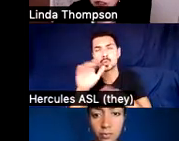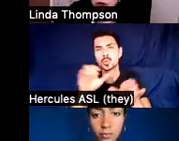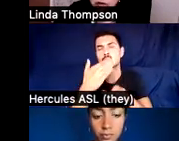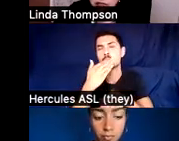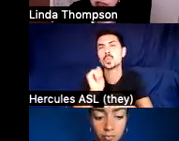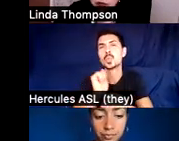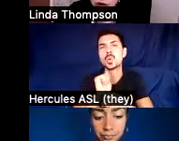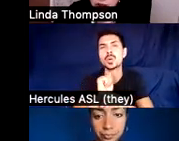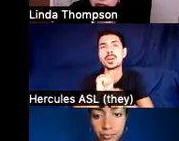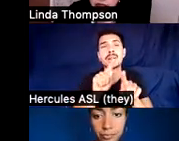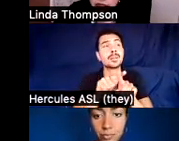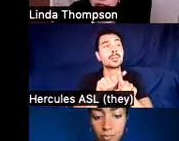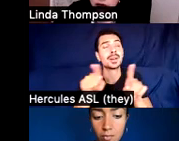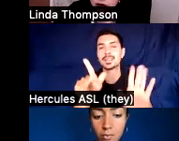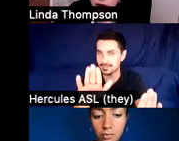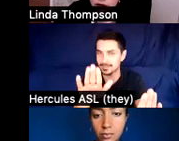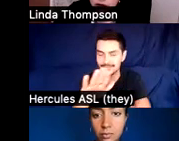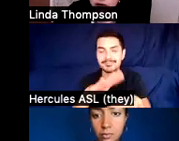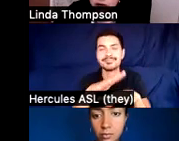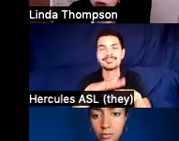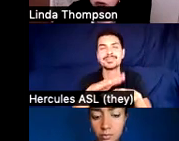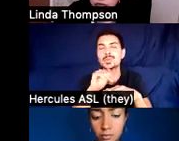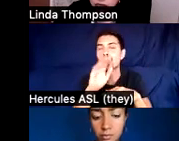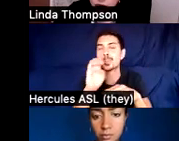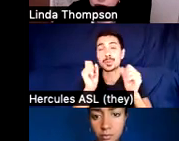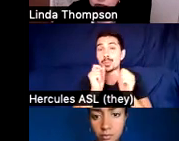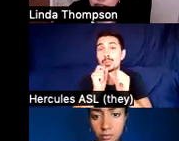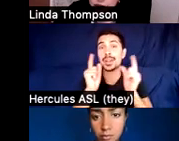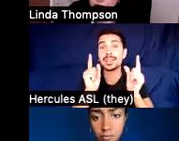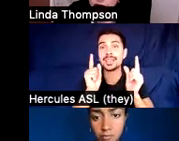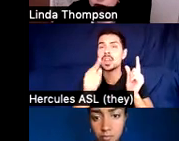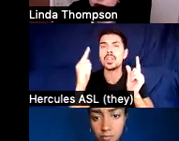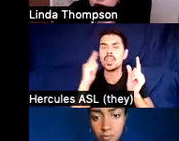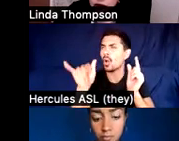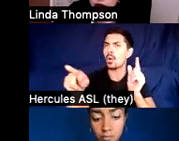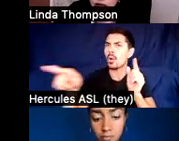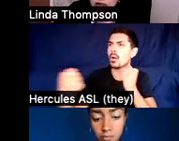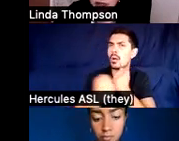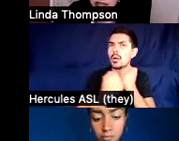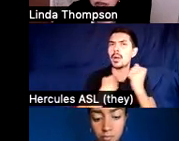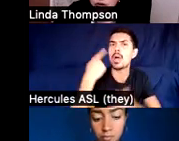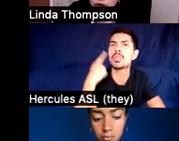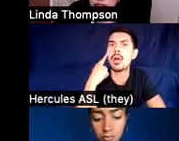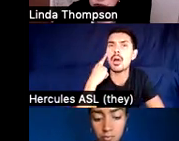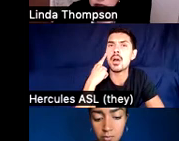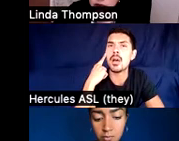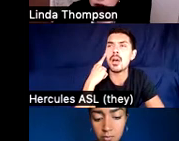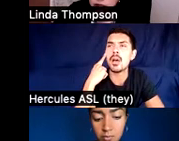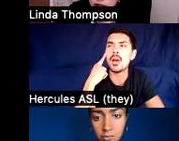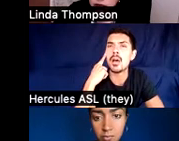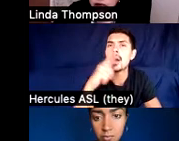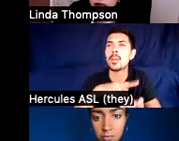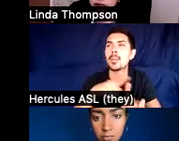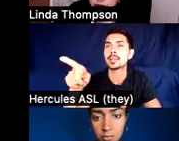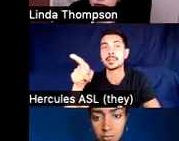But don't be surprised by people you thought would be supportive and they don't want to be in